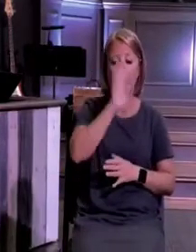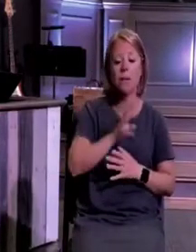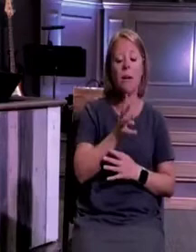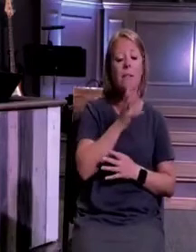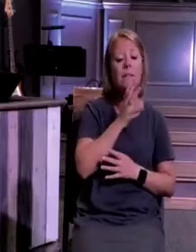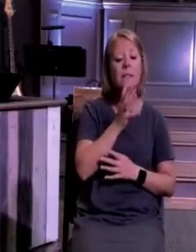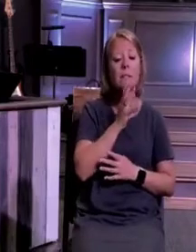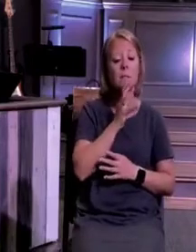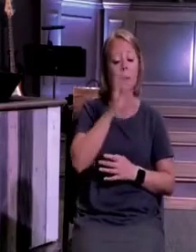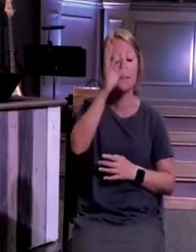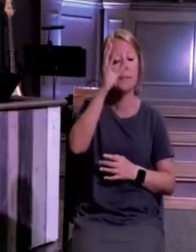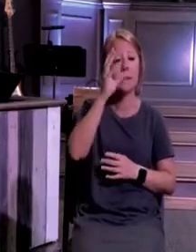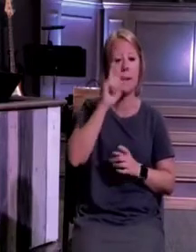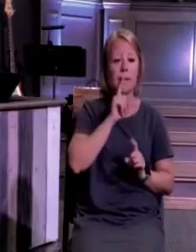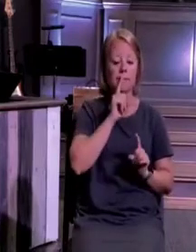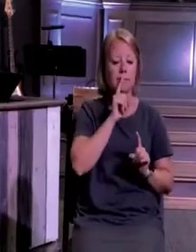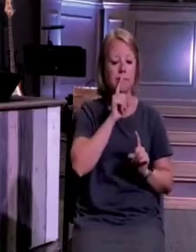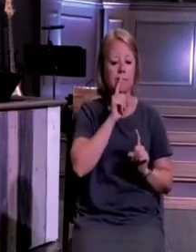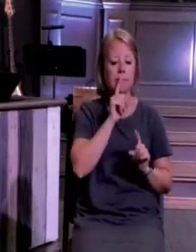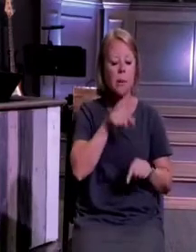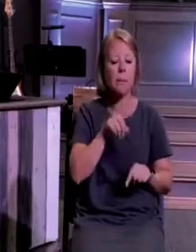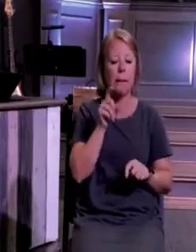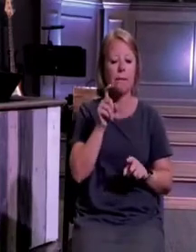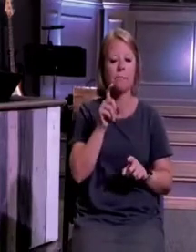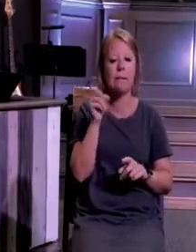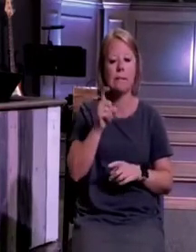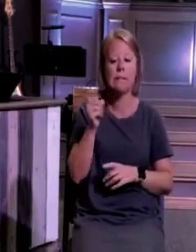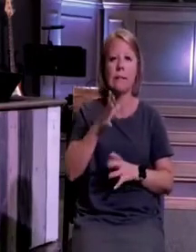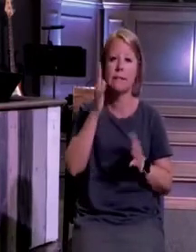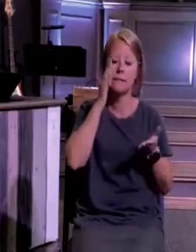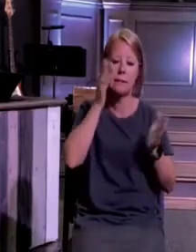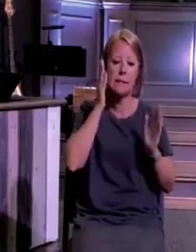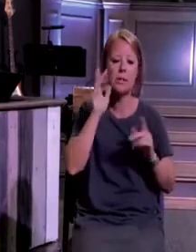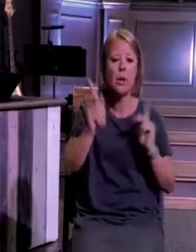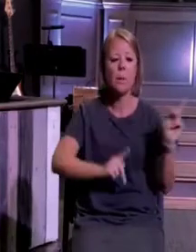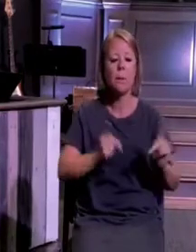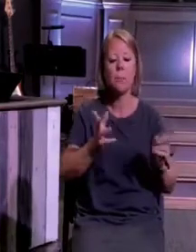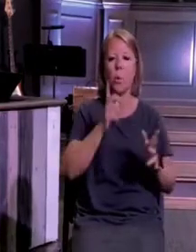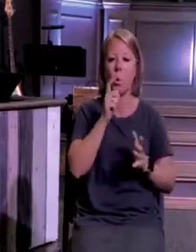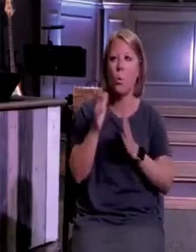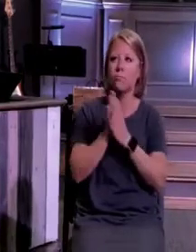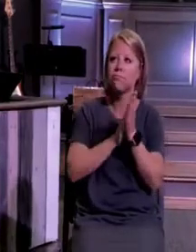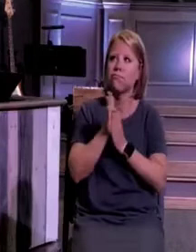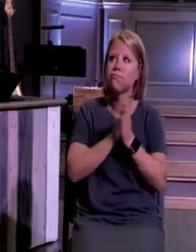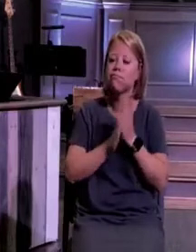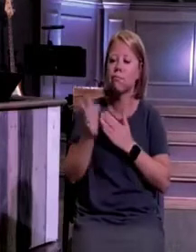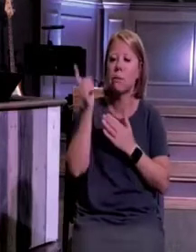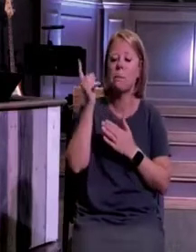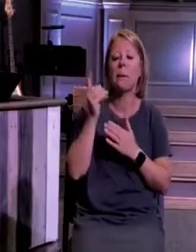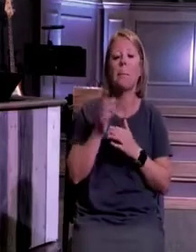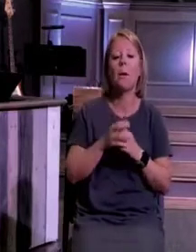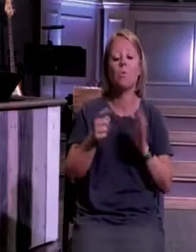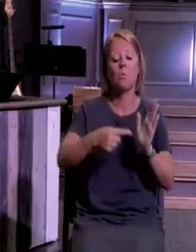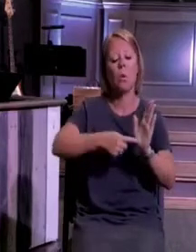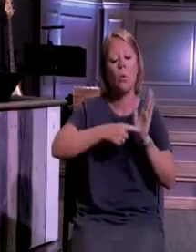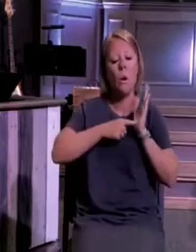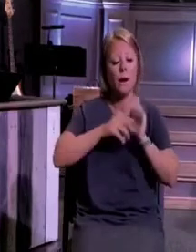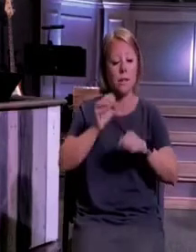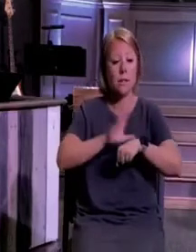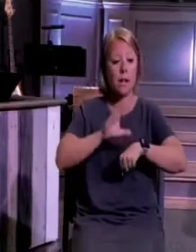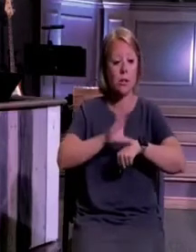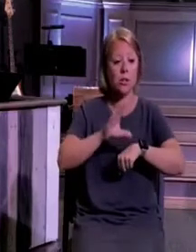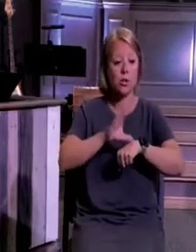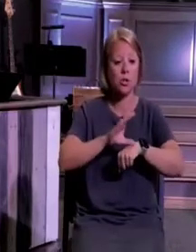speaks, it demands the attention of those that are devoted to Him. When God speaks, it requires that the church